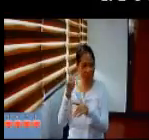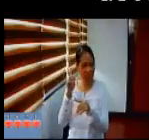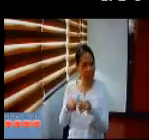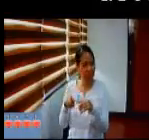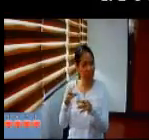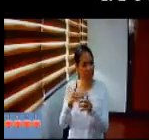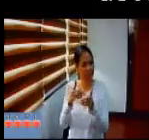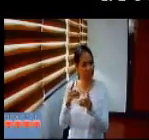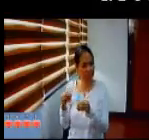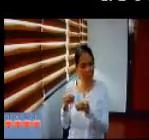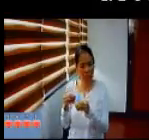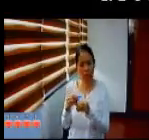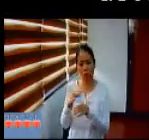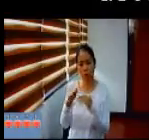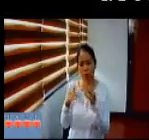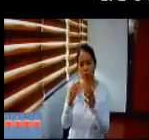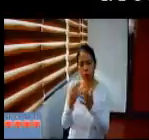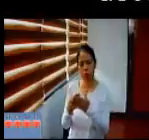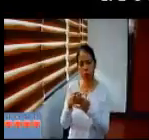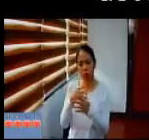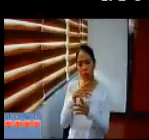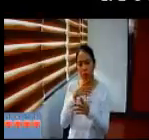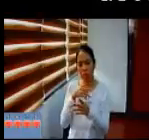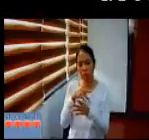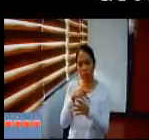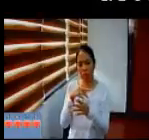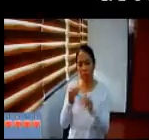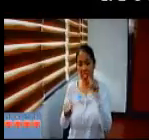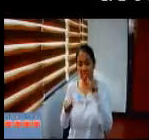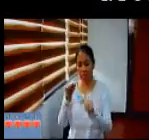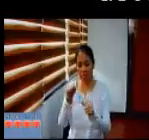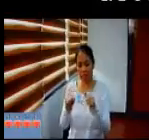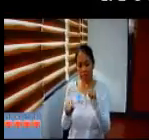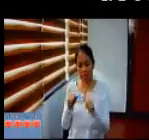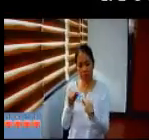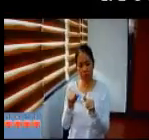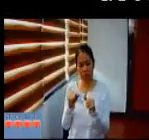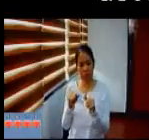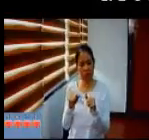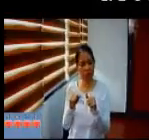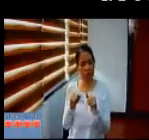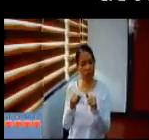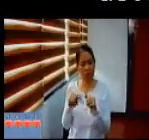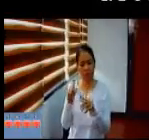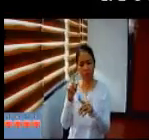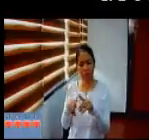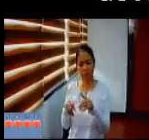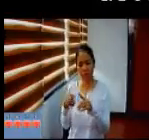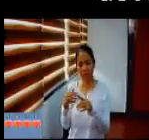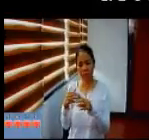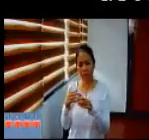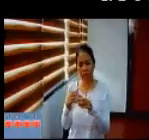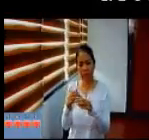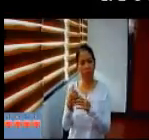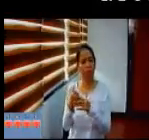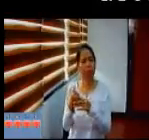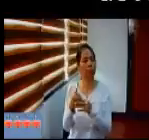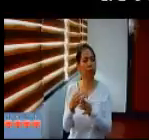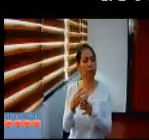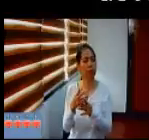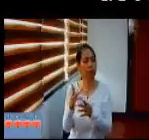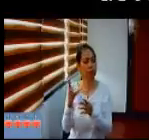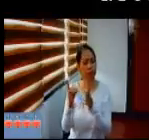these uncertainties deter investments and will severely constrain profitability and income, sector growth, and